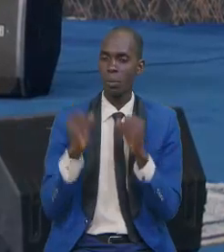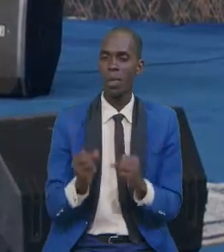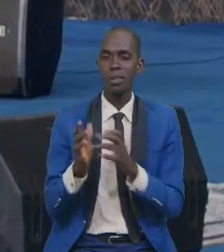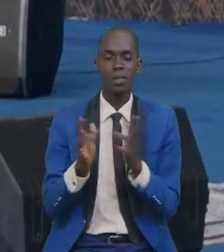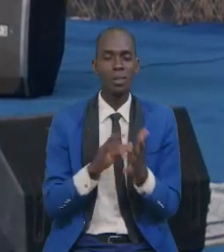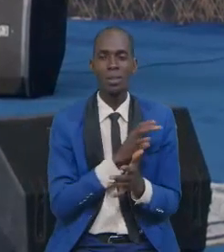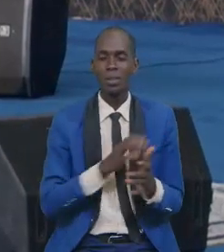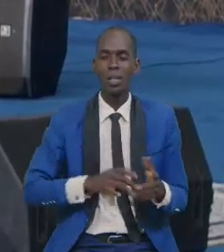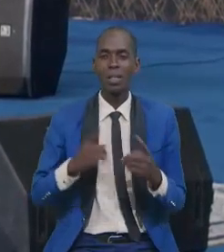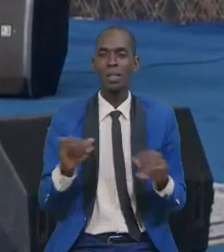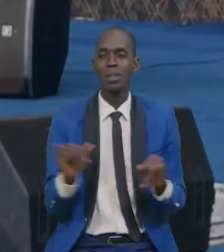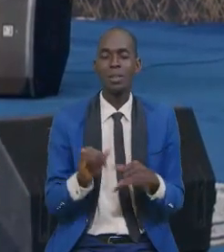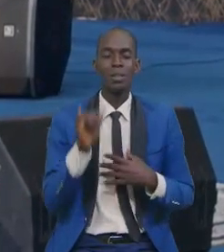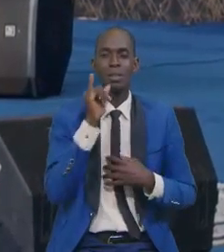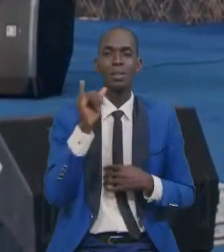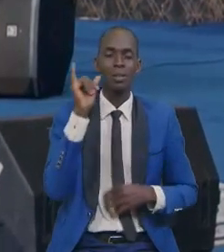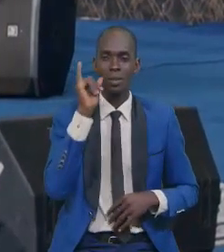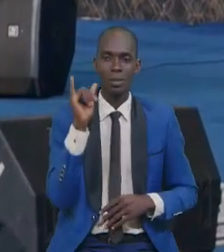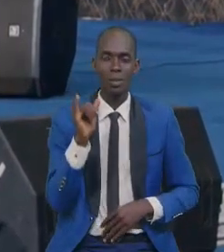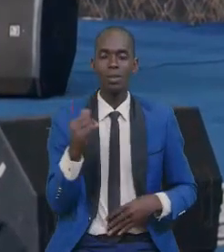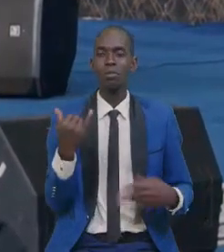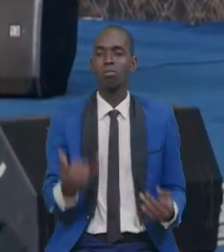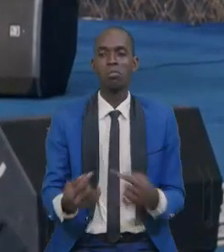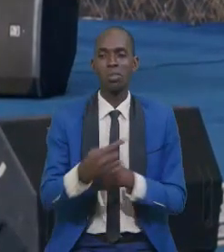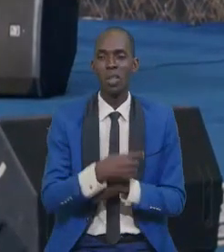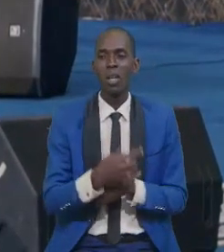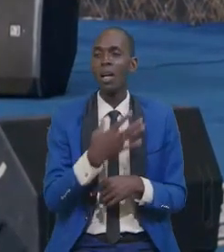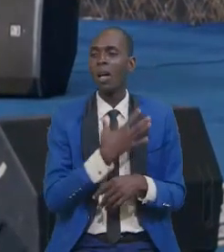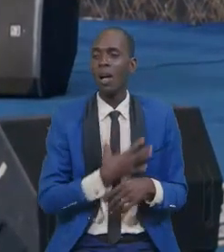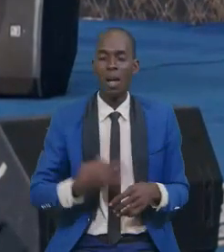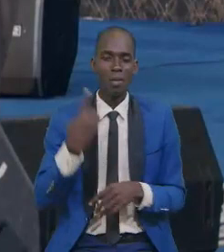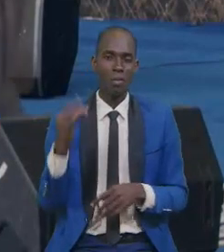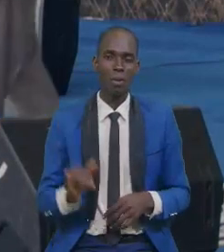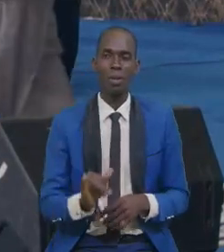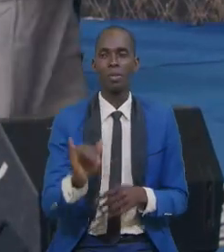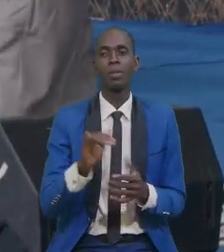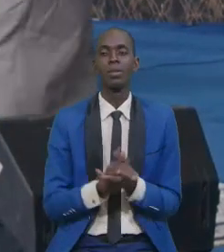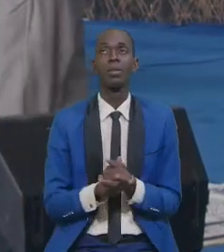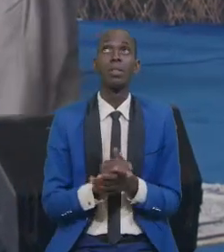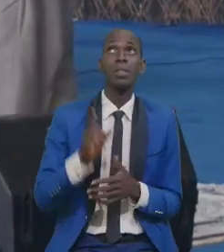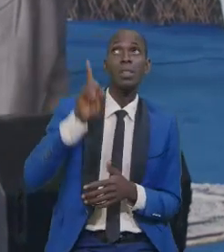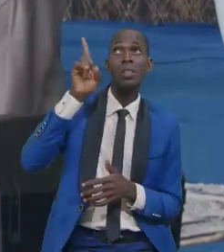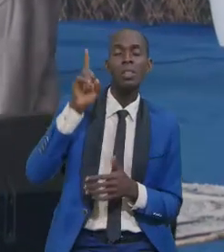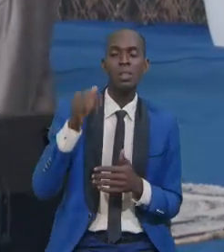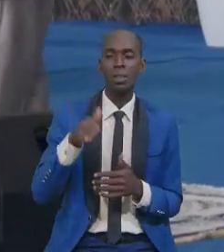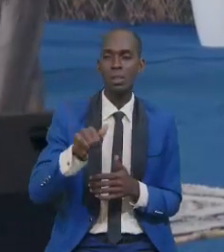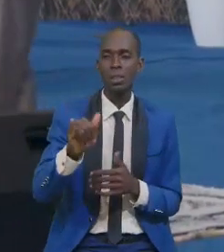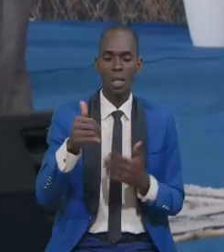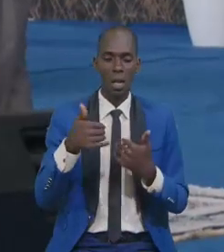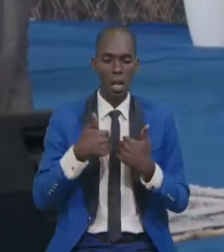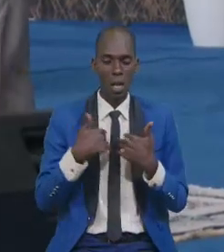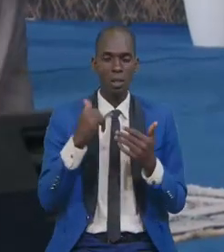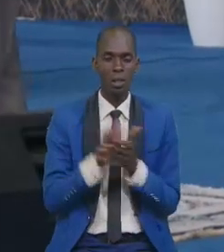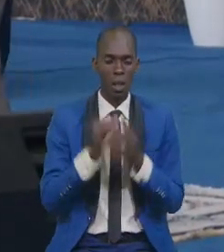same yesterday, today, and forever. He has that power